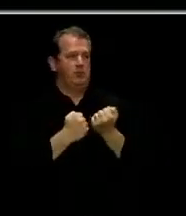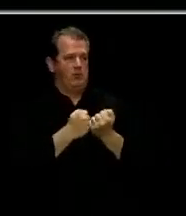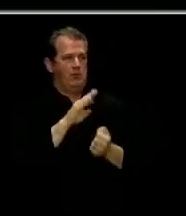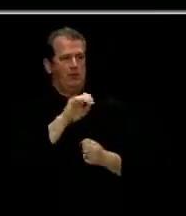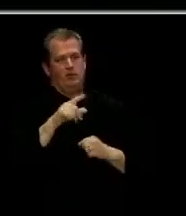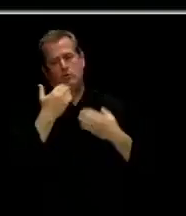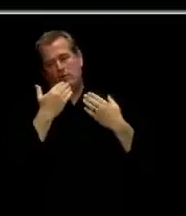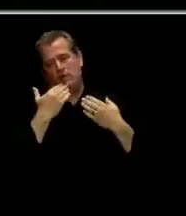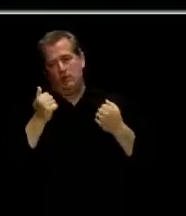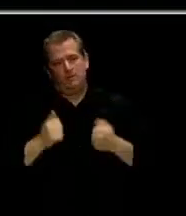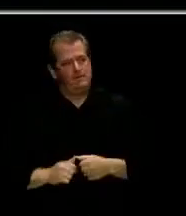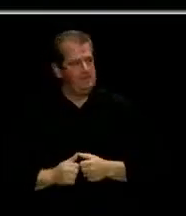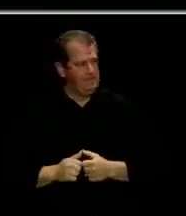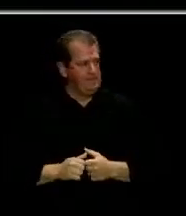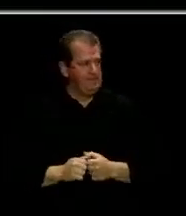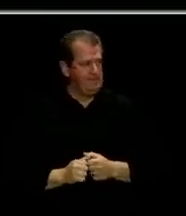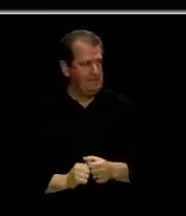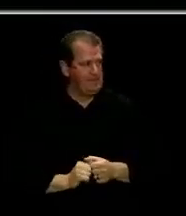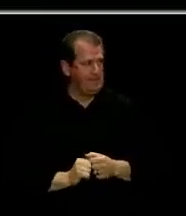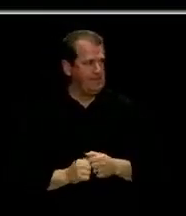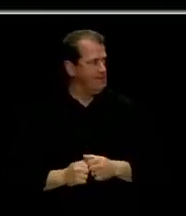of you.